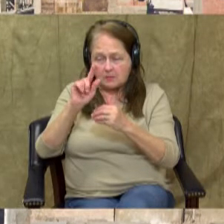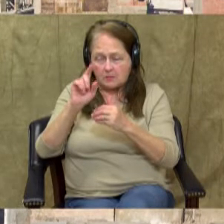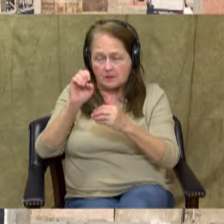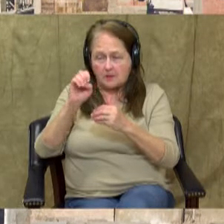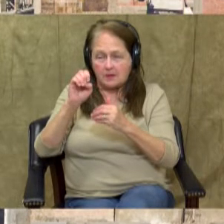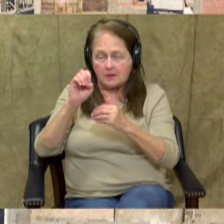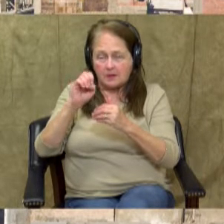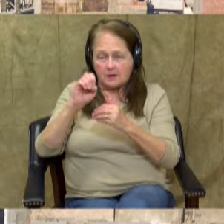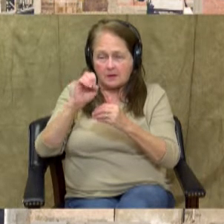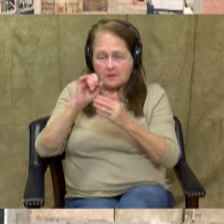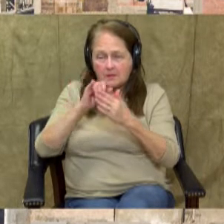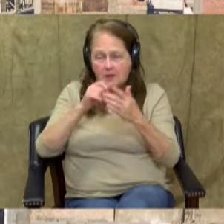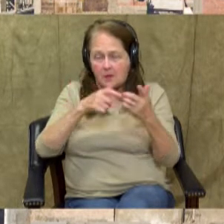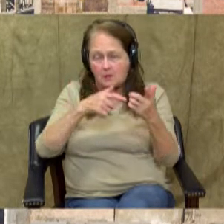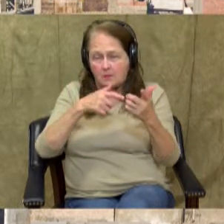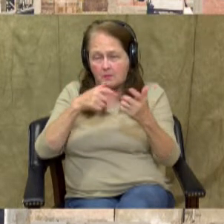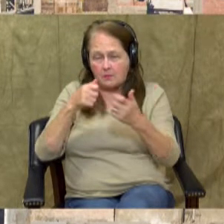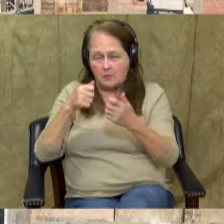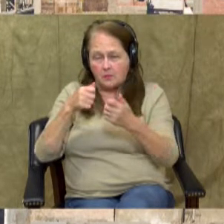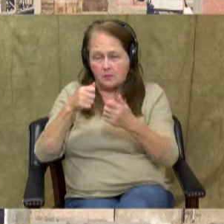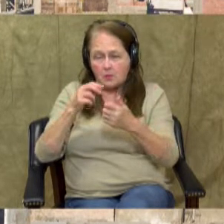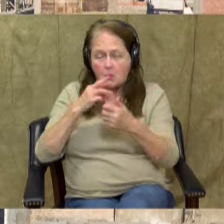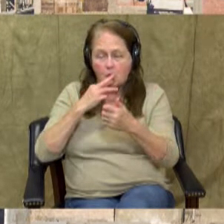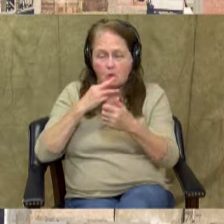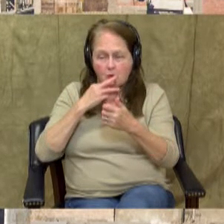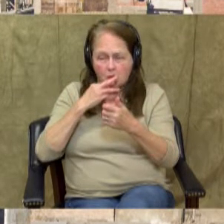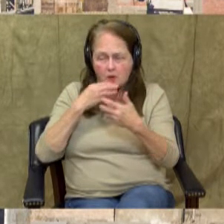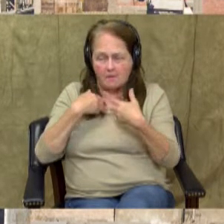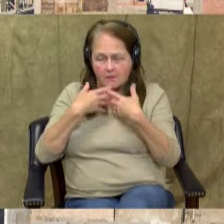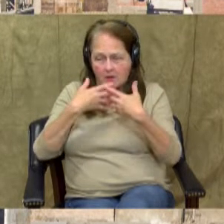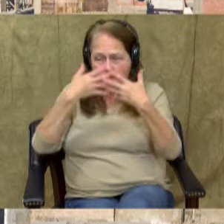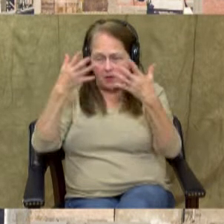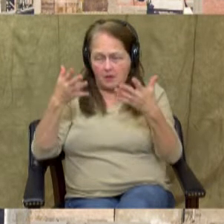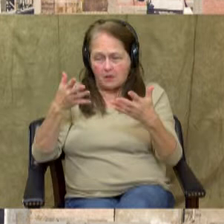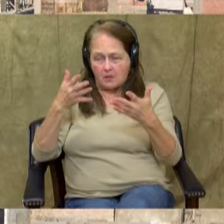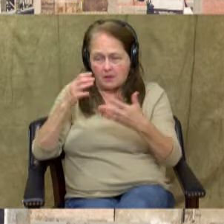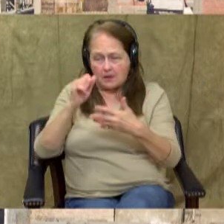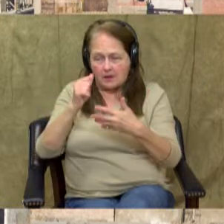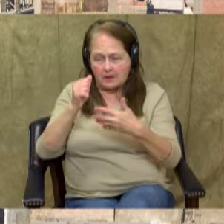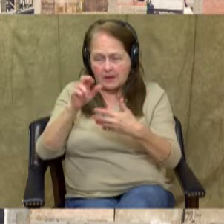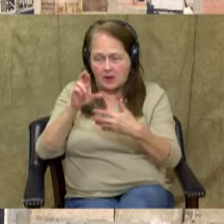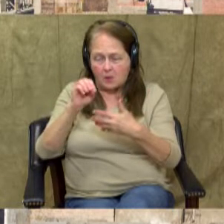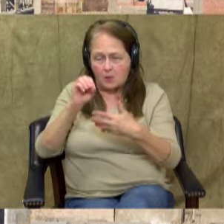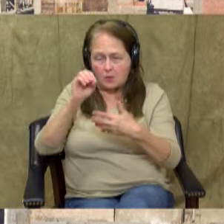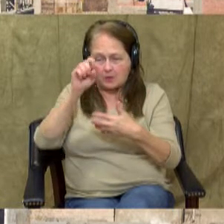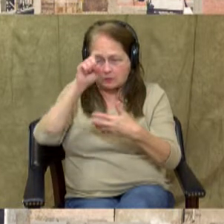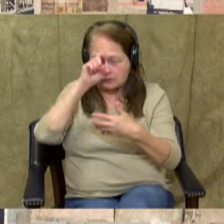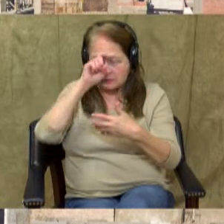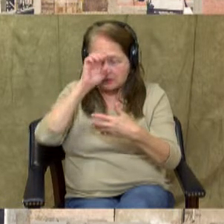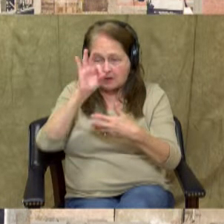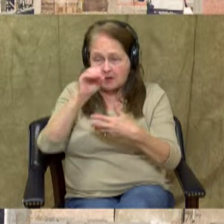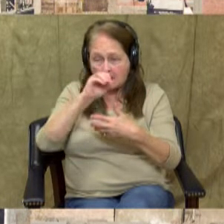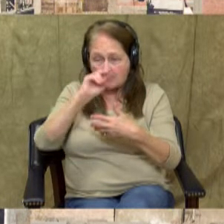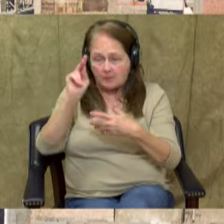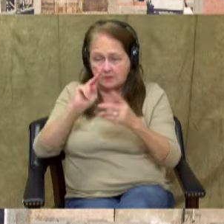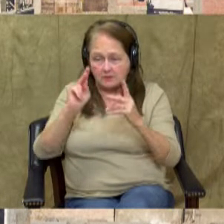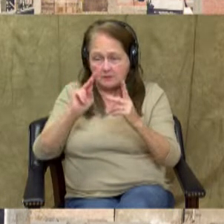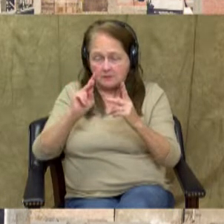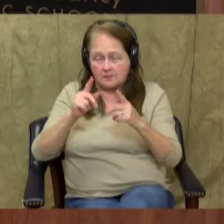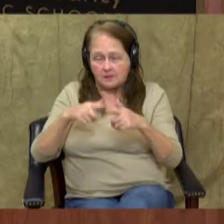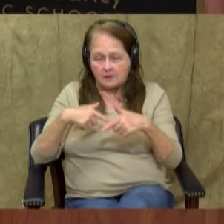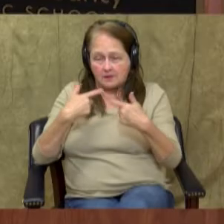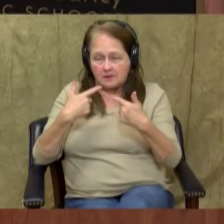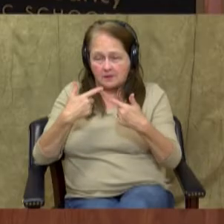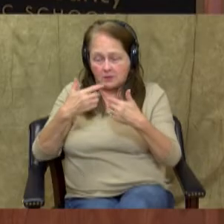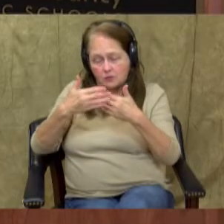One of those pull factors, of course, is the water resources. Here's a picture of Cairo, Egypt. Over 90% of the people of Egypt